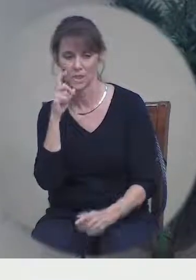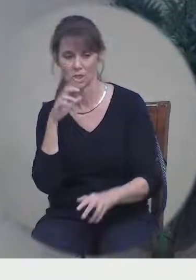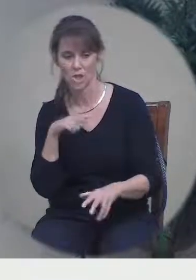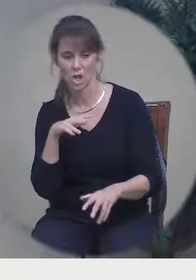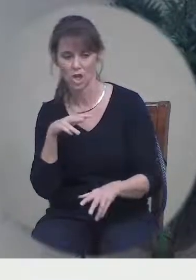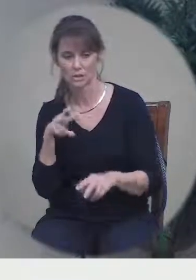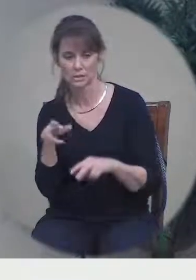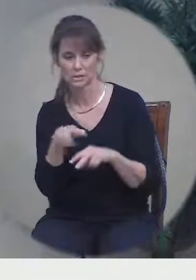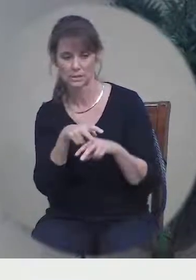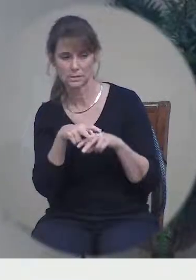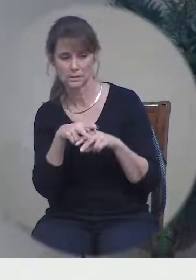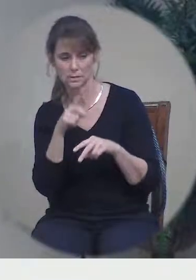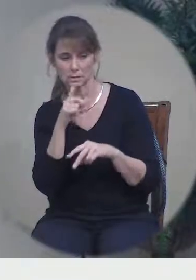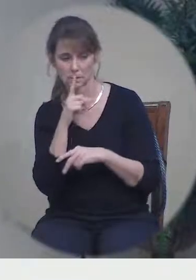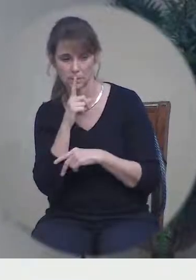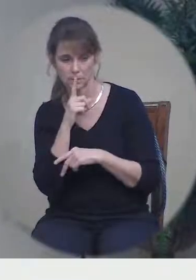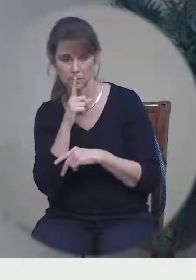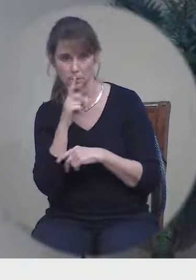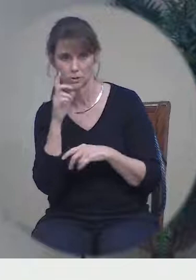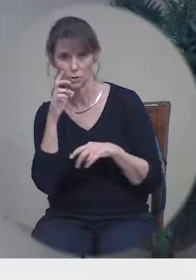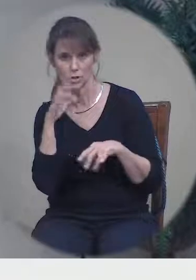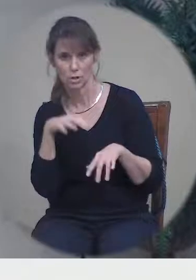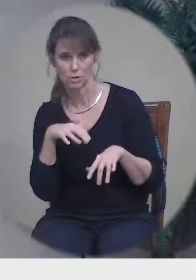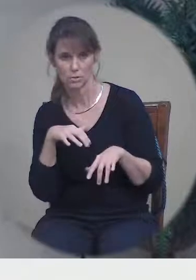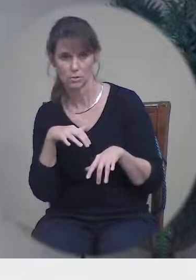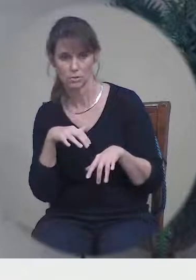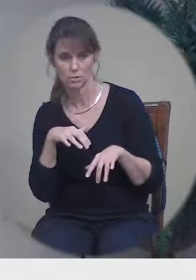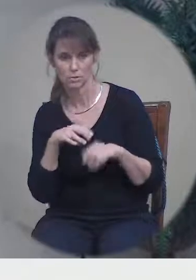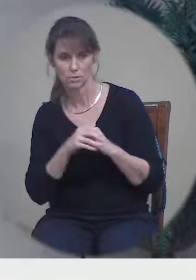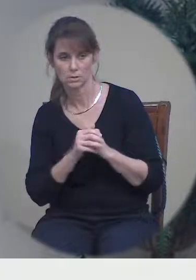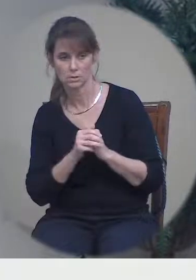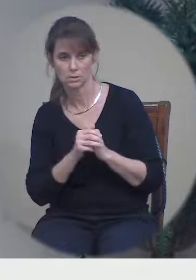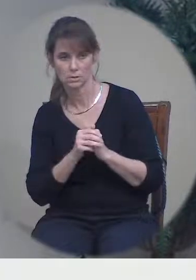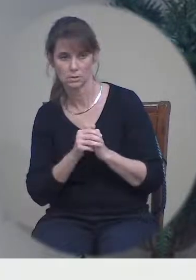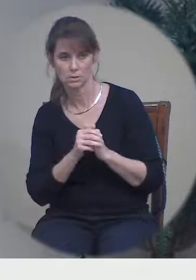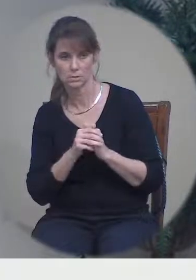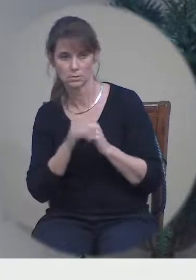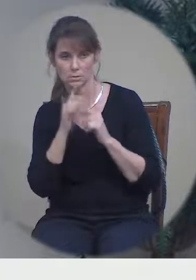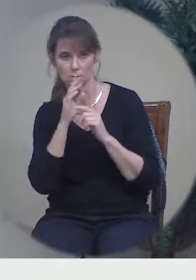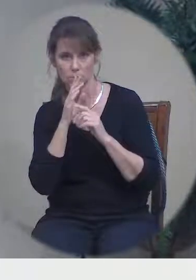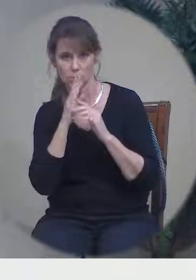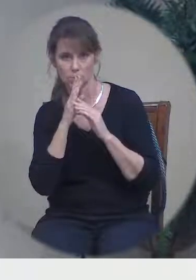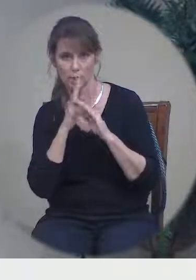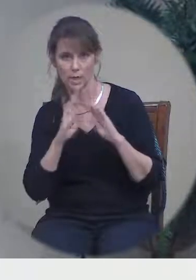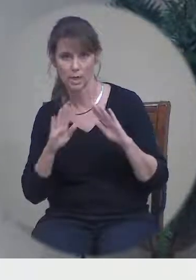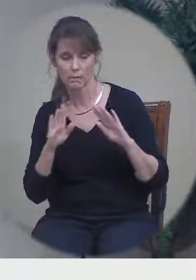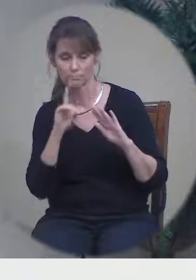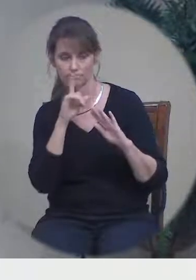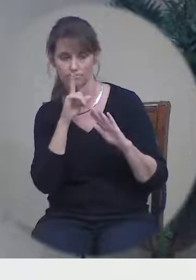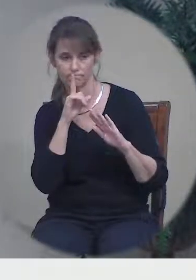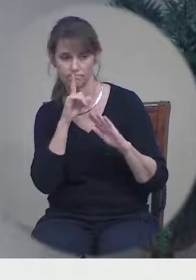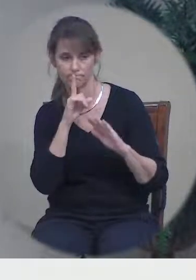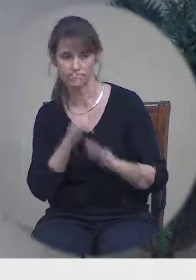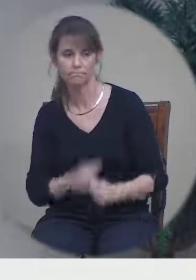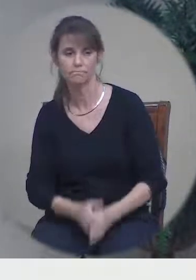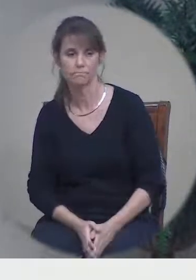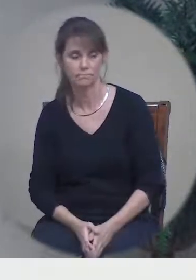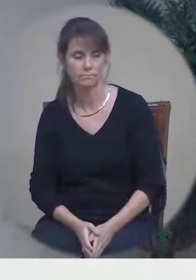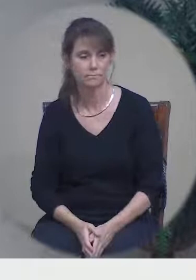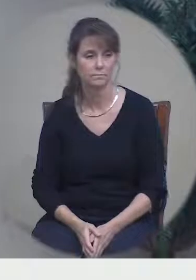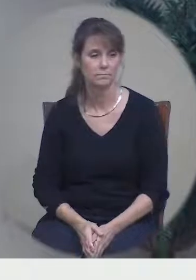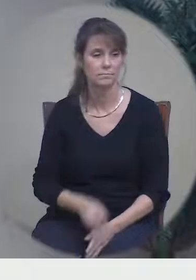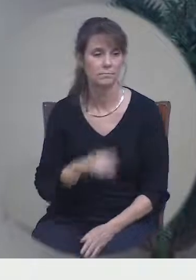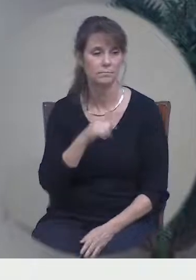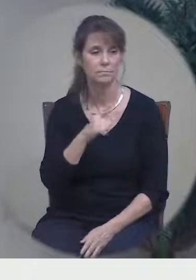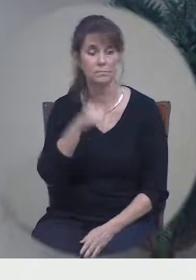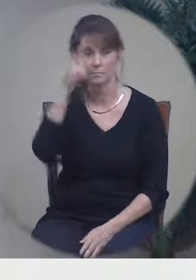started coming up. So, Boyd. I think we see, and we point out, is that the premise